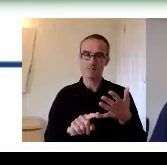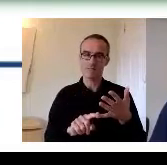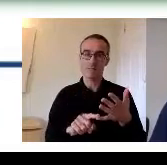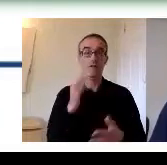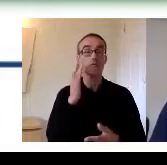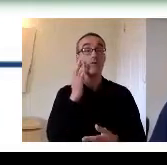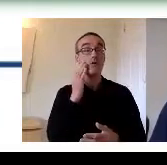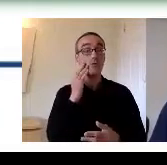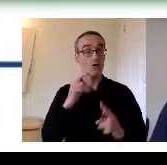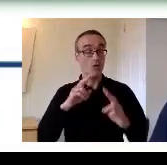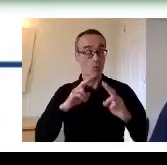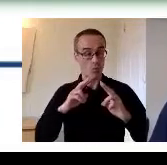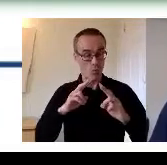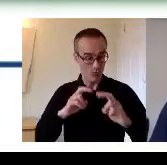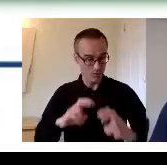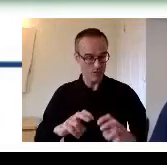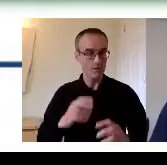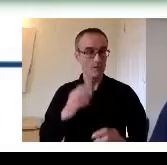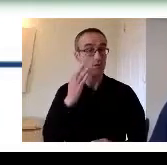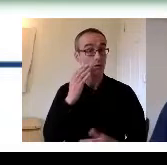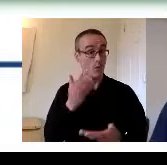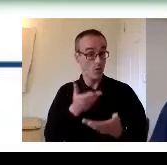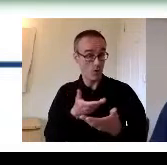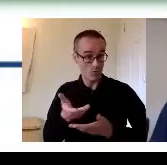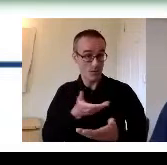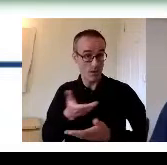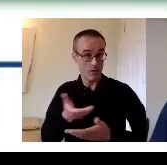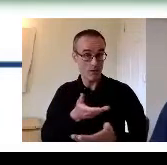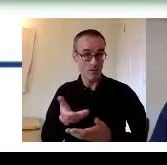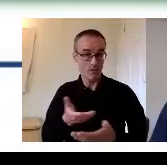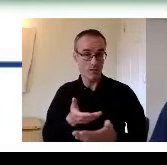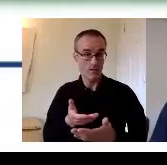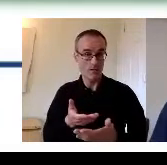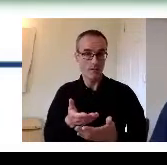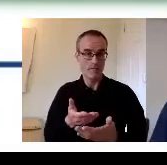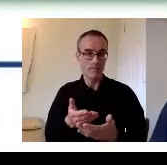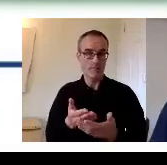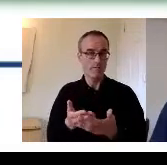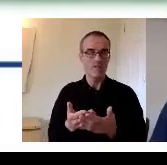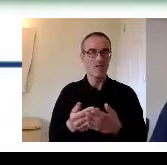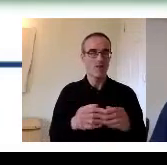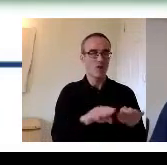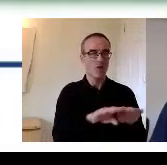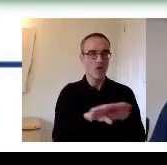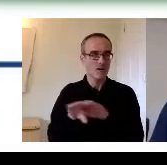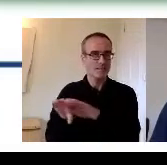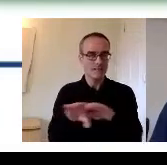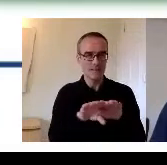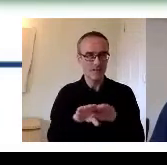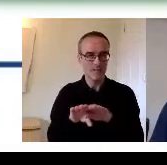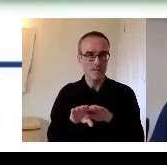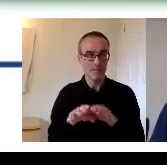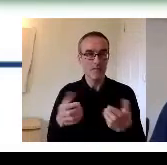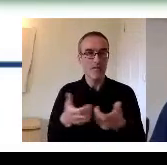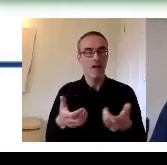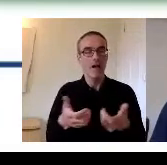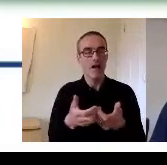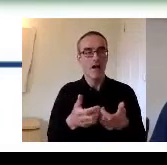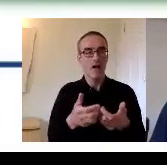looking into doing this consultation is there was actually quite a lot of inconsistency in terms of translations available for guides.